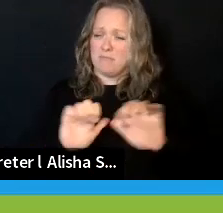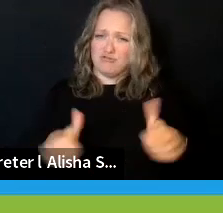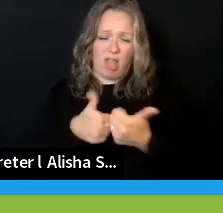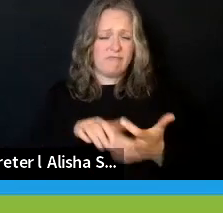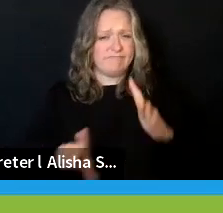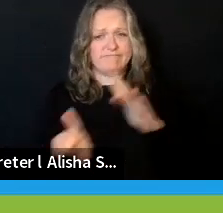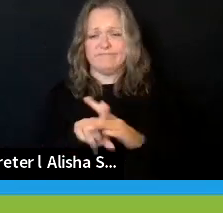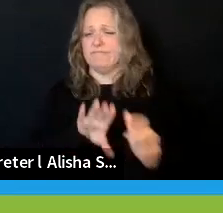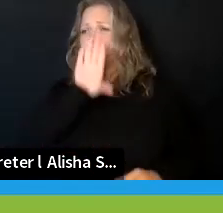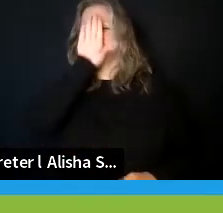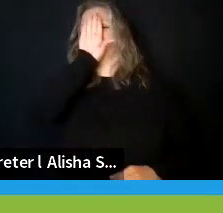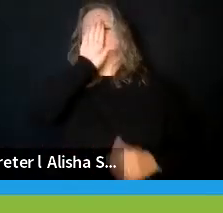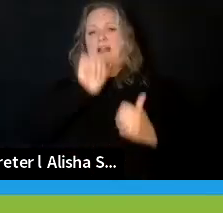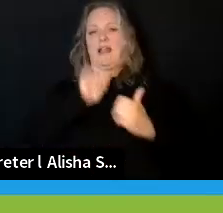challenges.